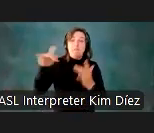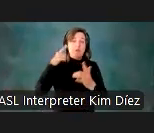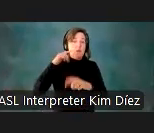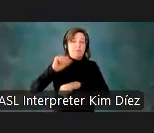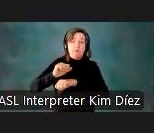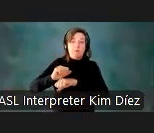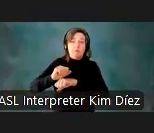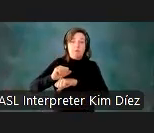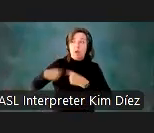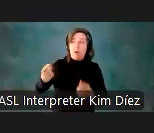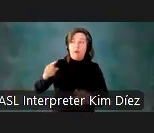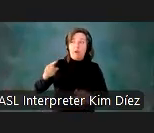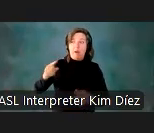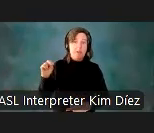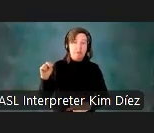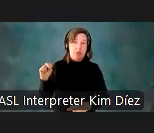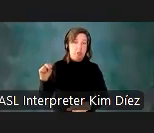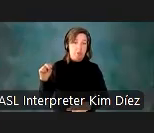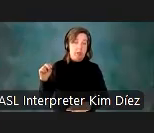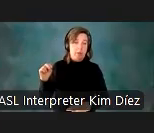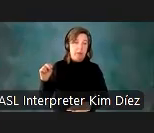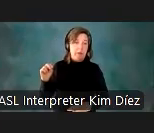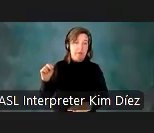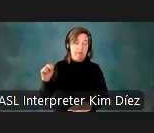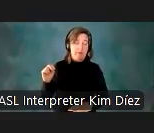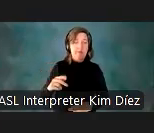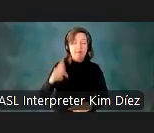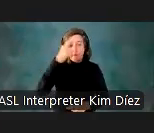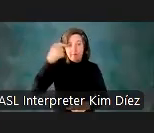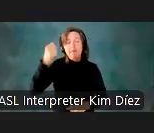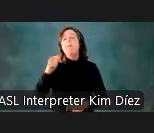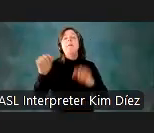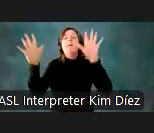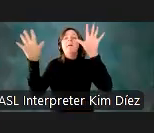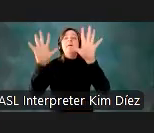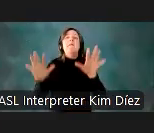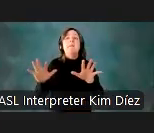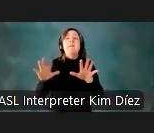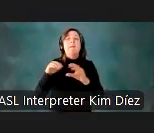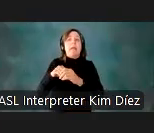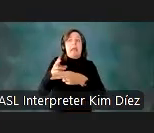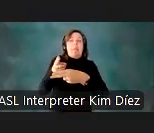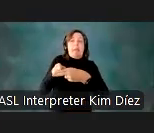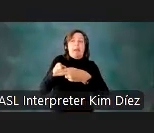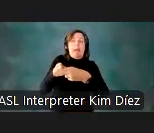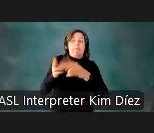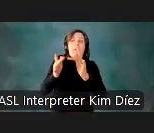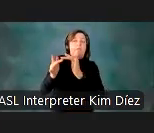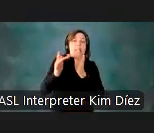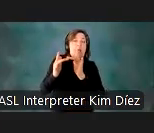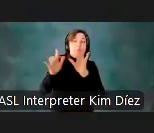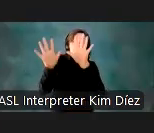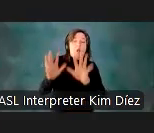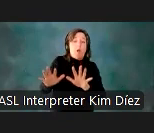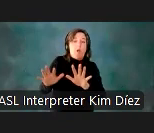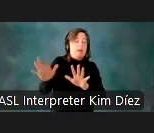January, and because of climate in the name of the network, we got flagged early this year and haven't been